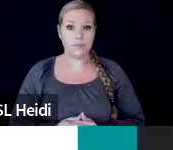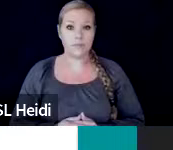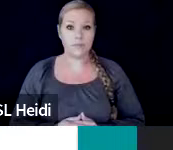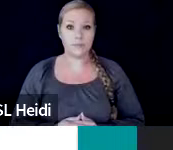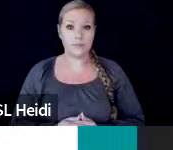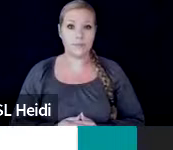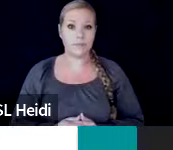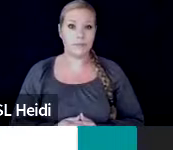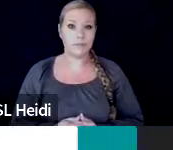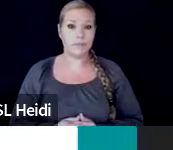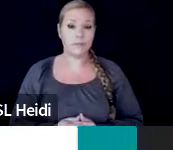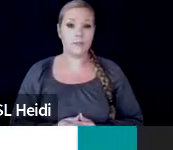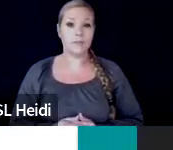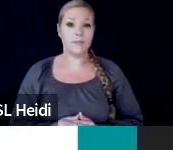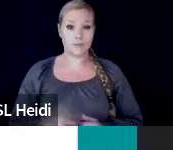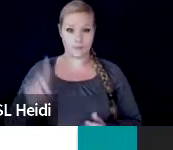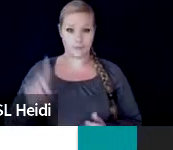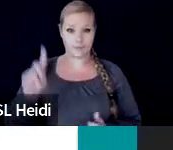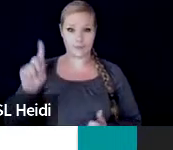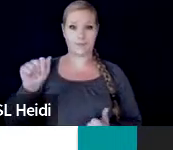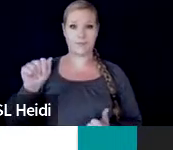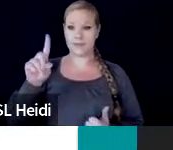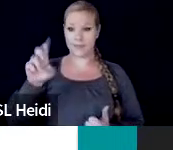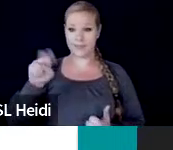See Dina and then Tom.